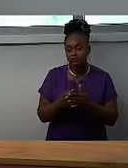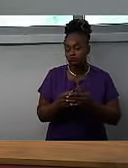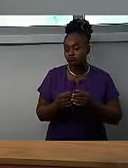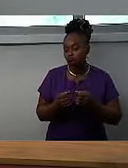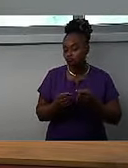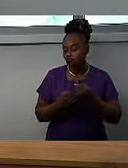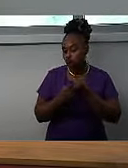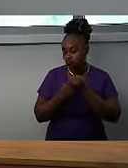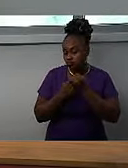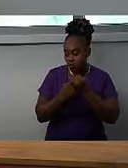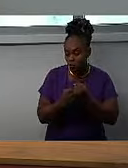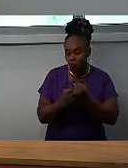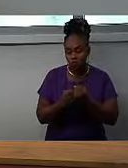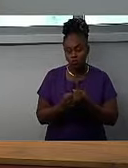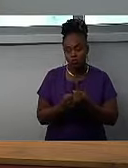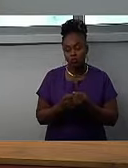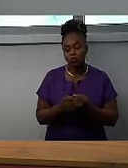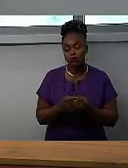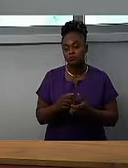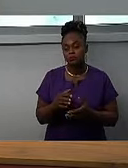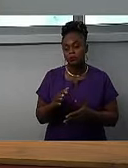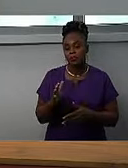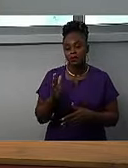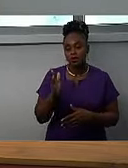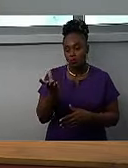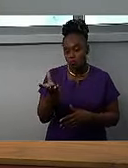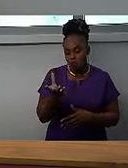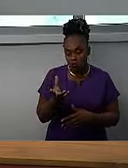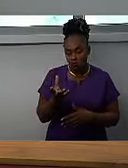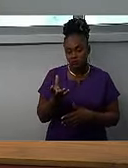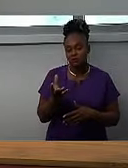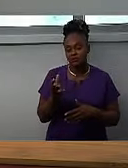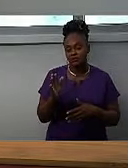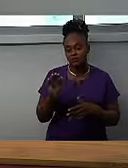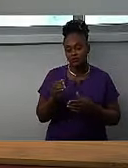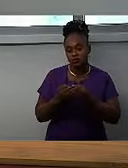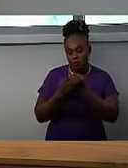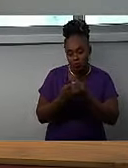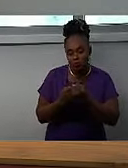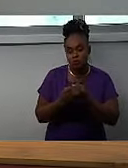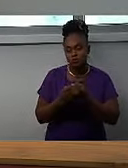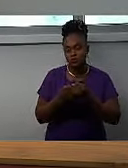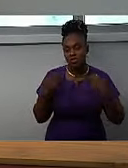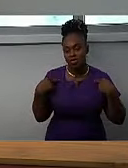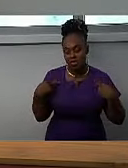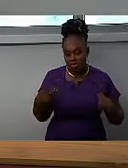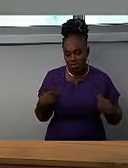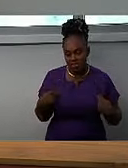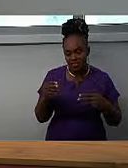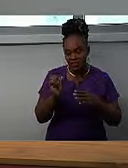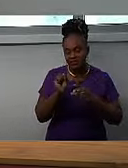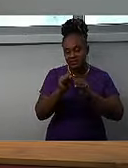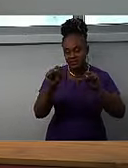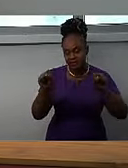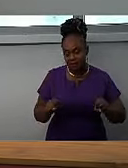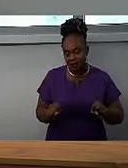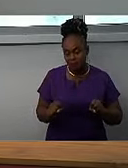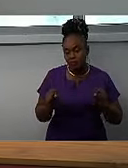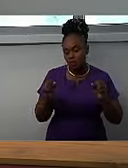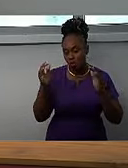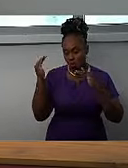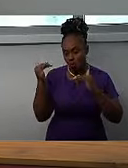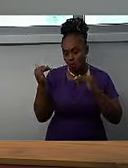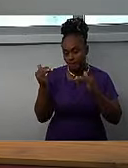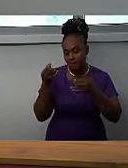transforming our healthcare system as one of its top priorities, with the goal of making Grenada the health